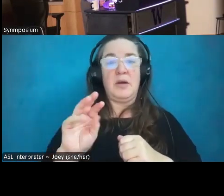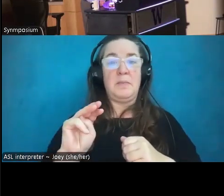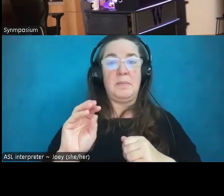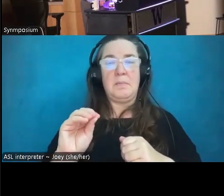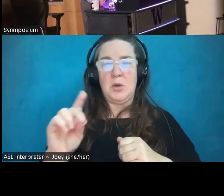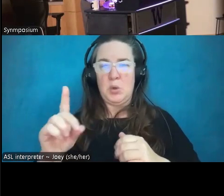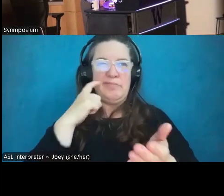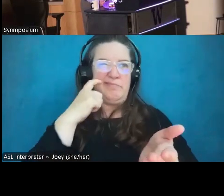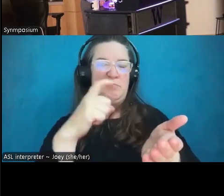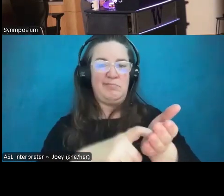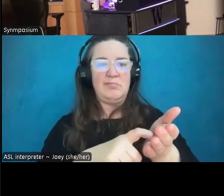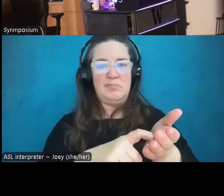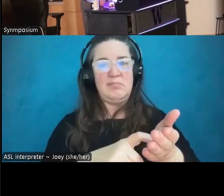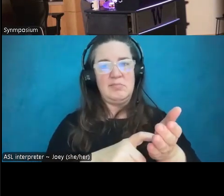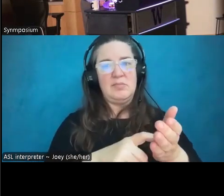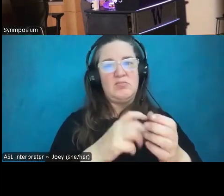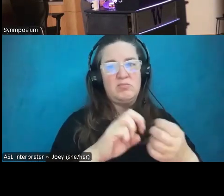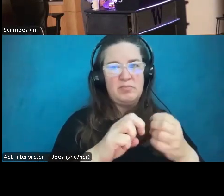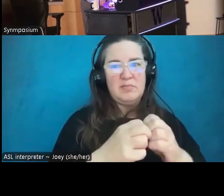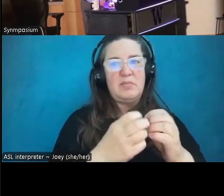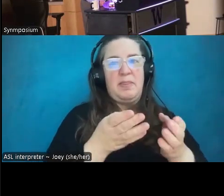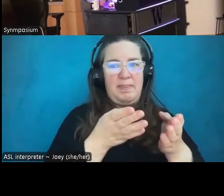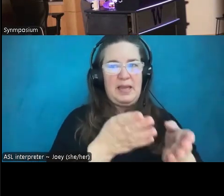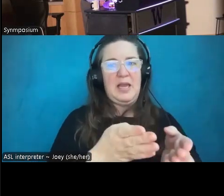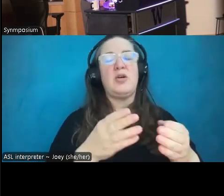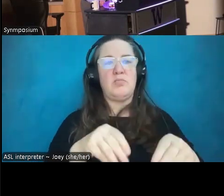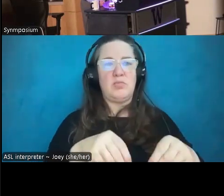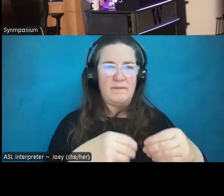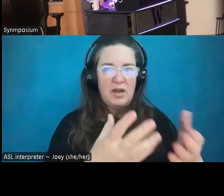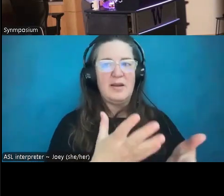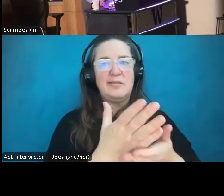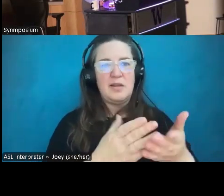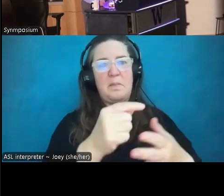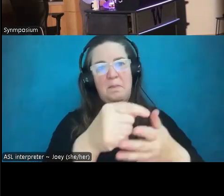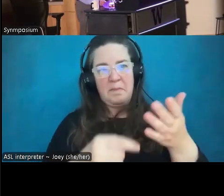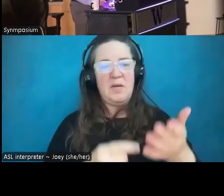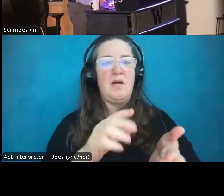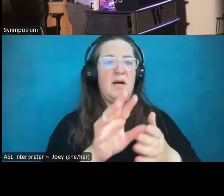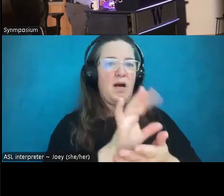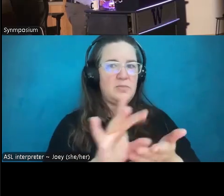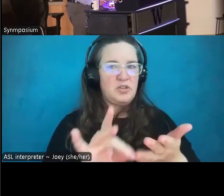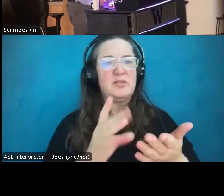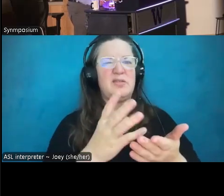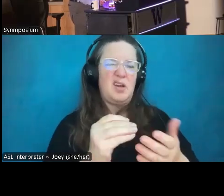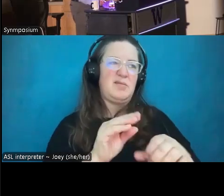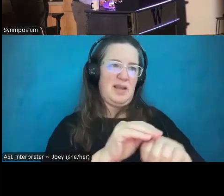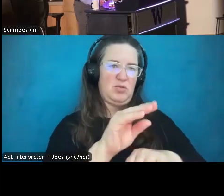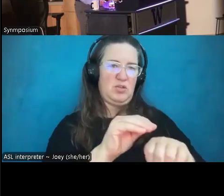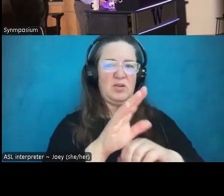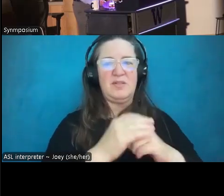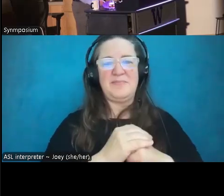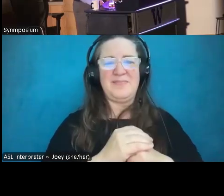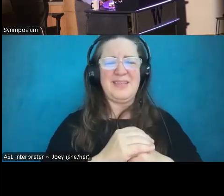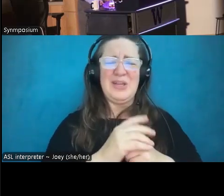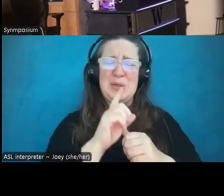the patient about that, provide them with some reassurance, give them some counseling options. And then finally, I'm sorry, it's just too small on